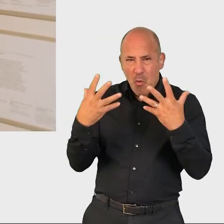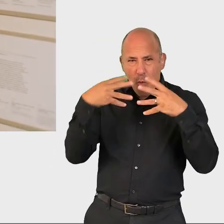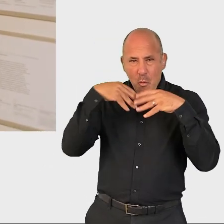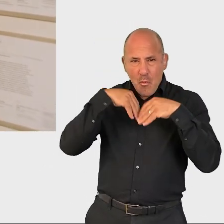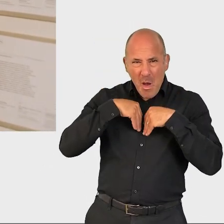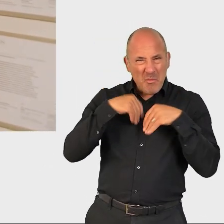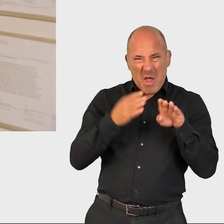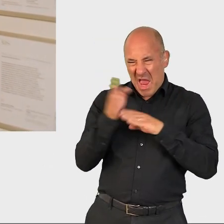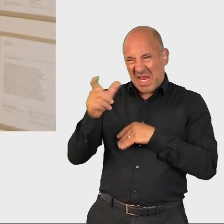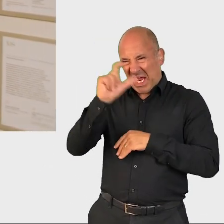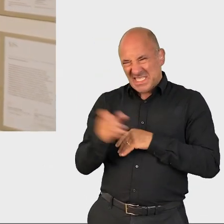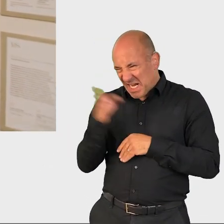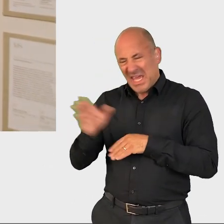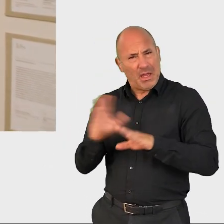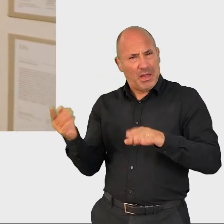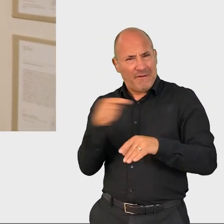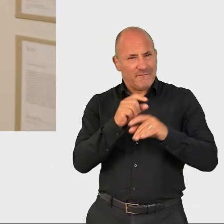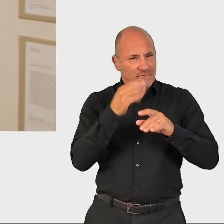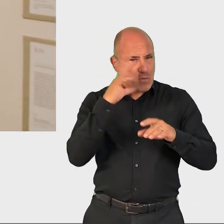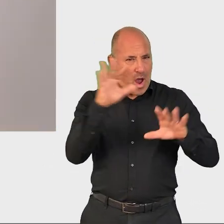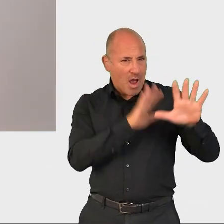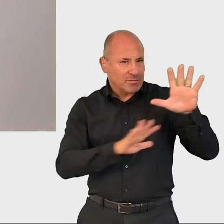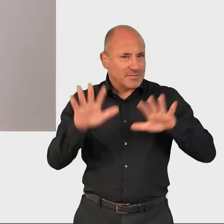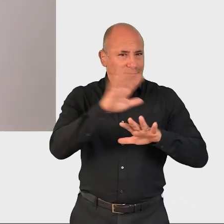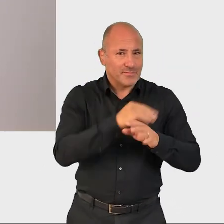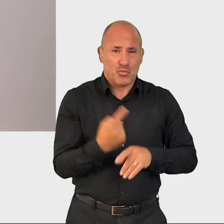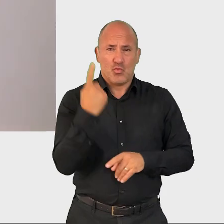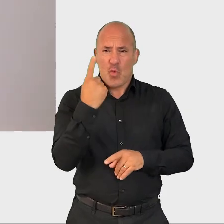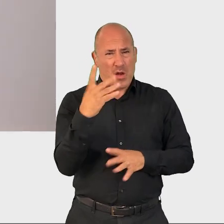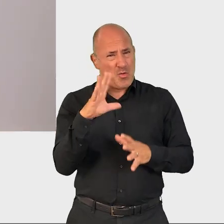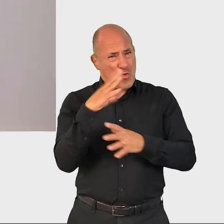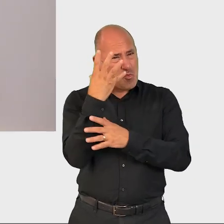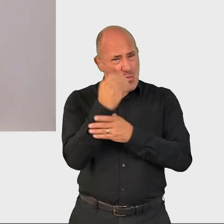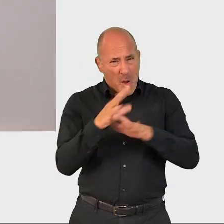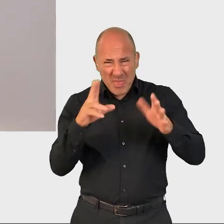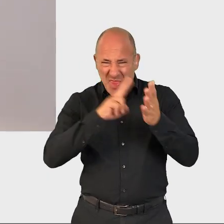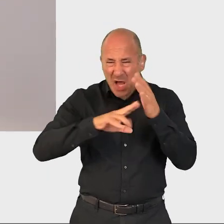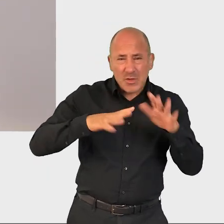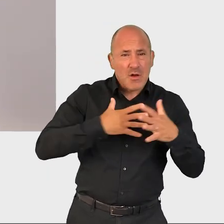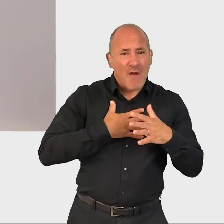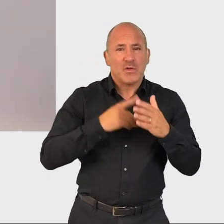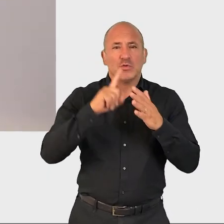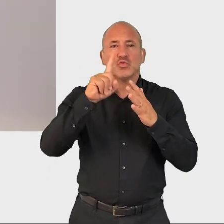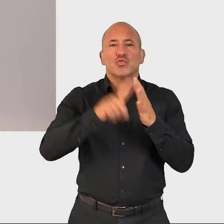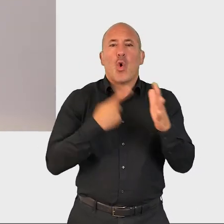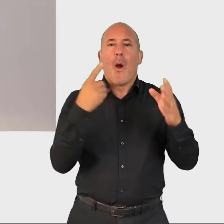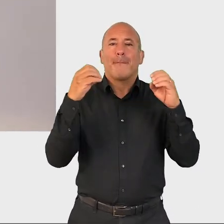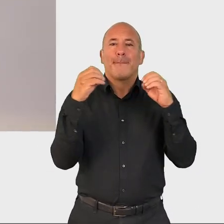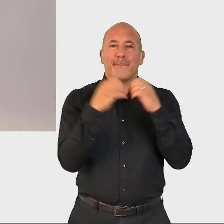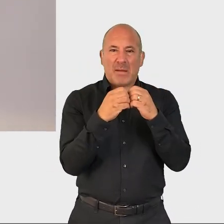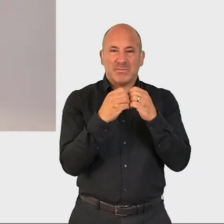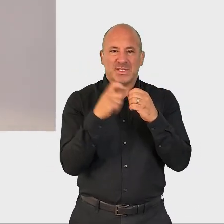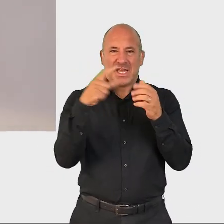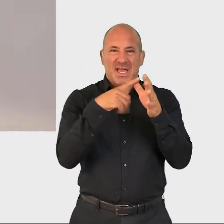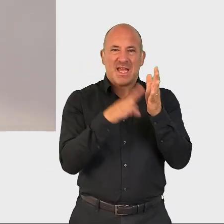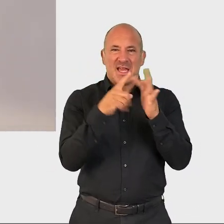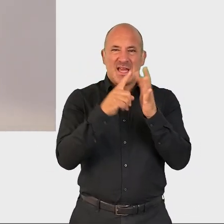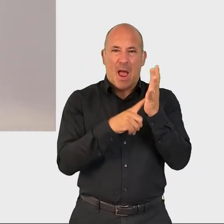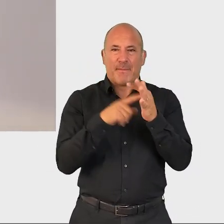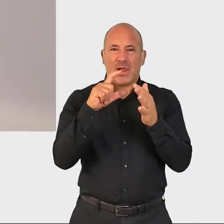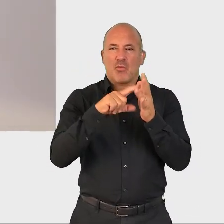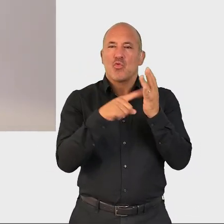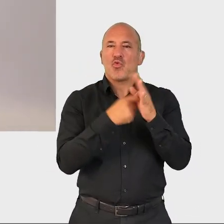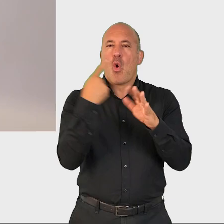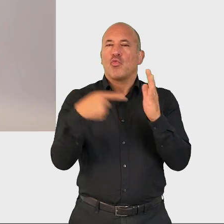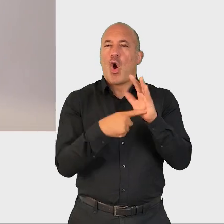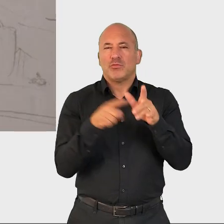depth, rather than heading to Italy. One artist who continually immersed himself in nature was Jean-Baptiste